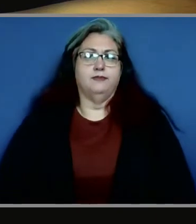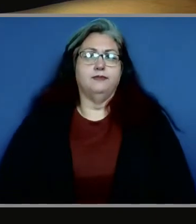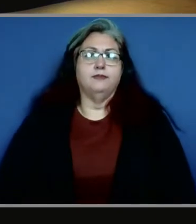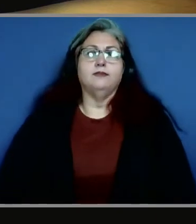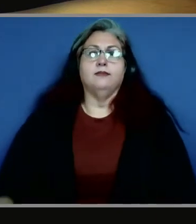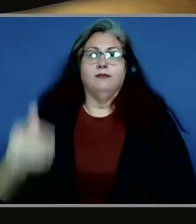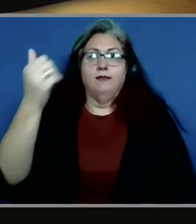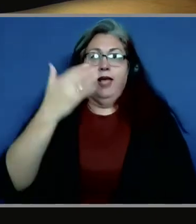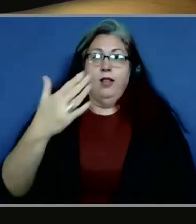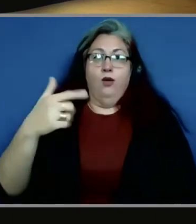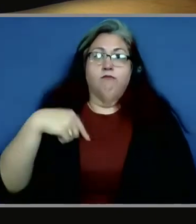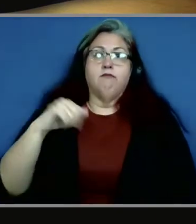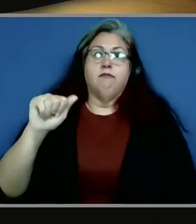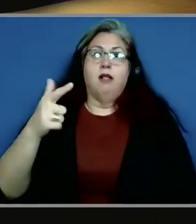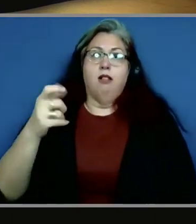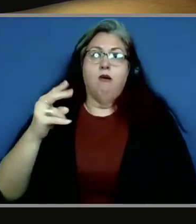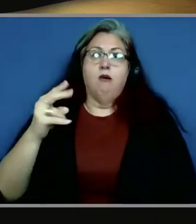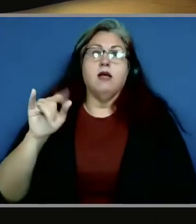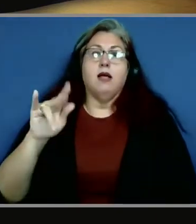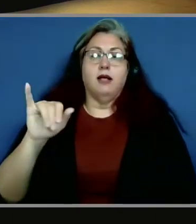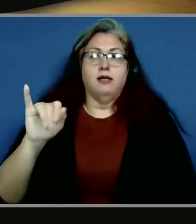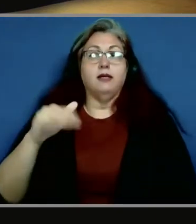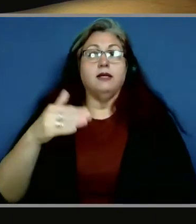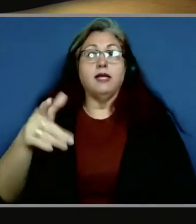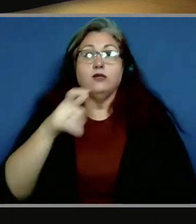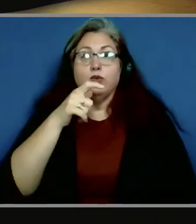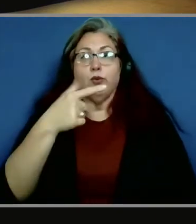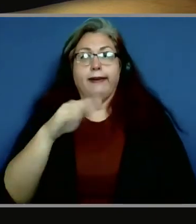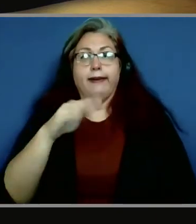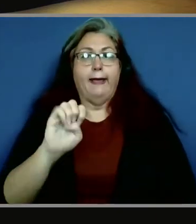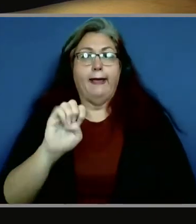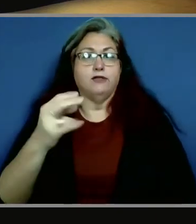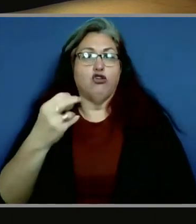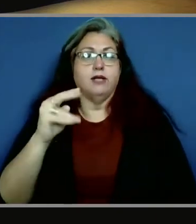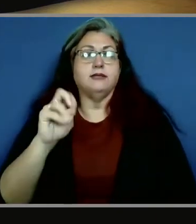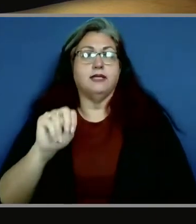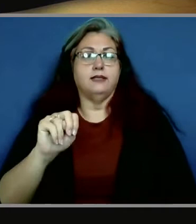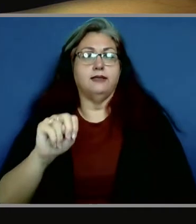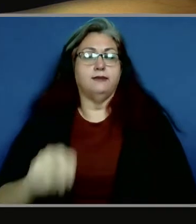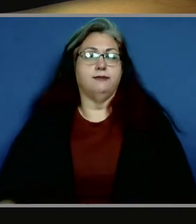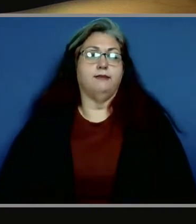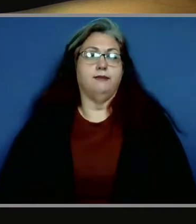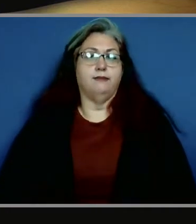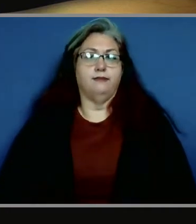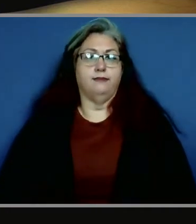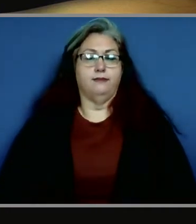Aloha, this is Alohilani. Next is Gabe Johnson.